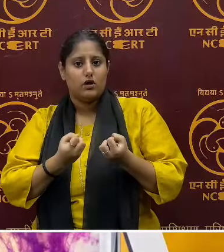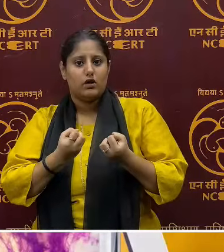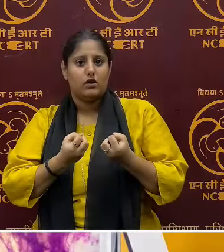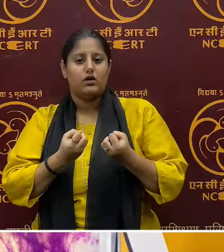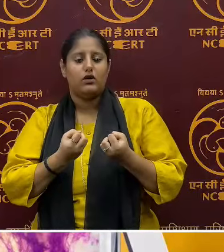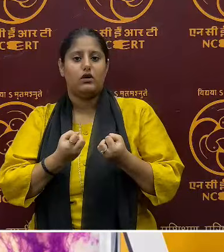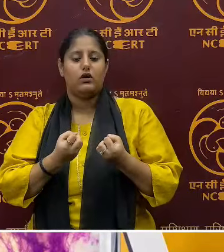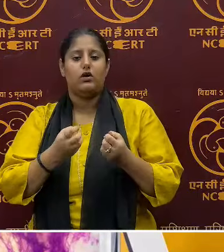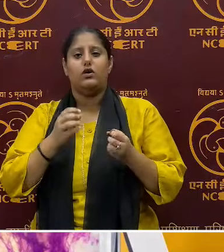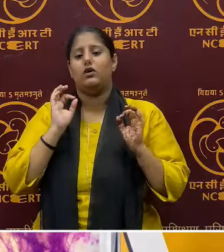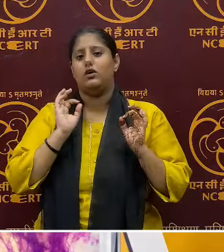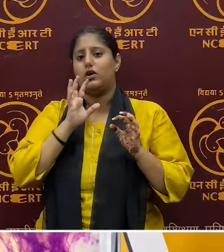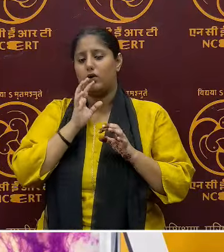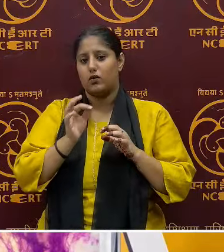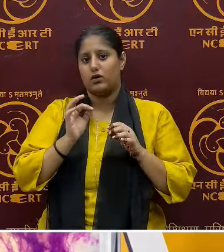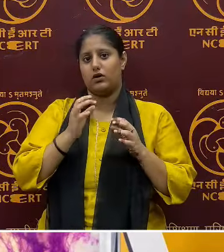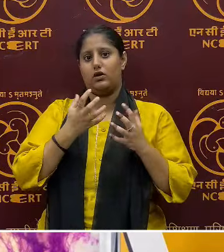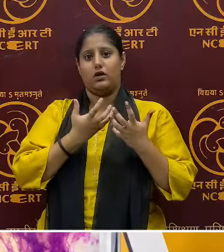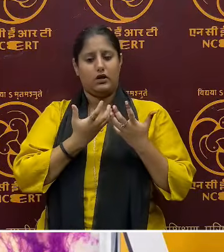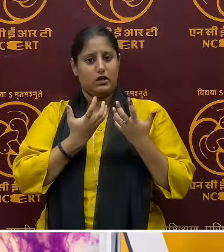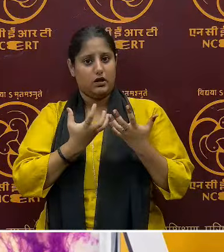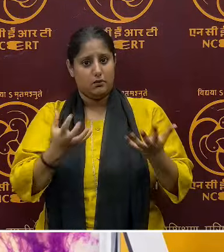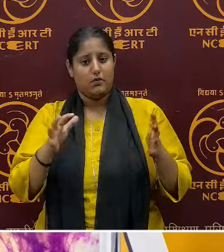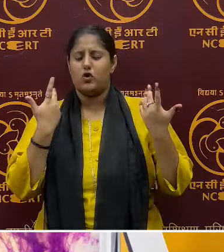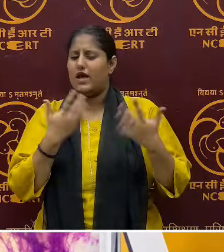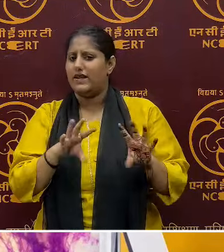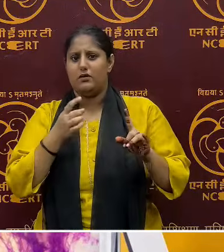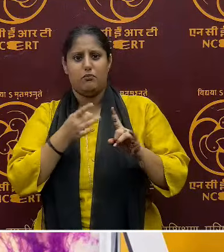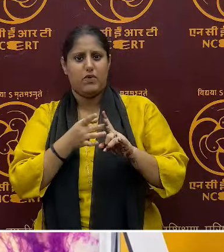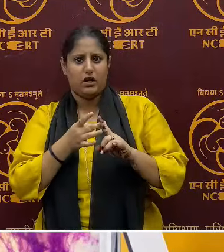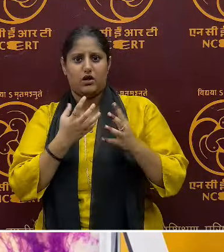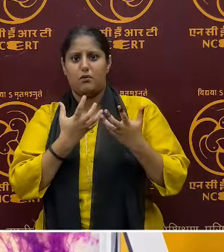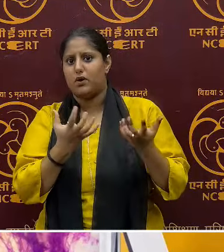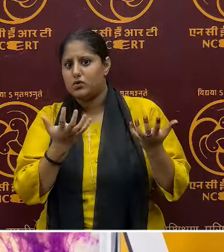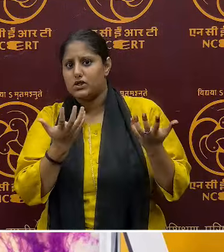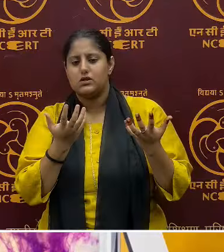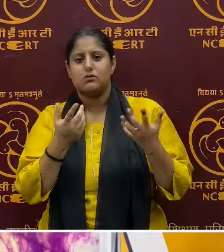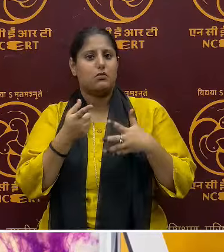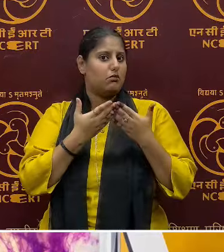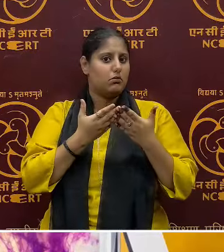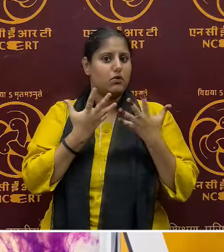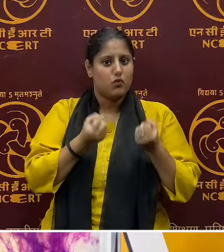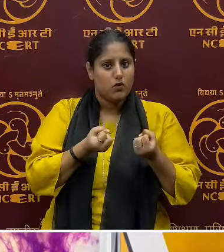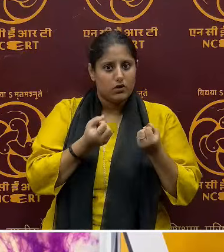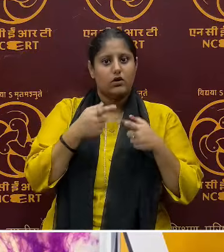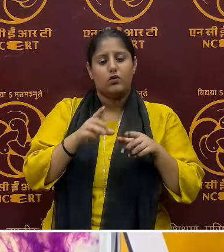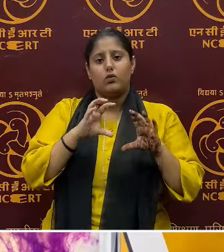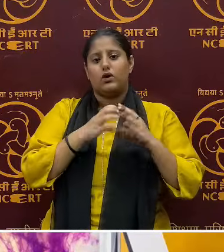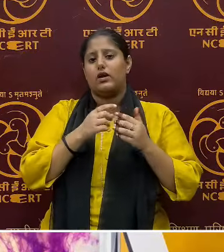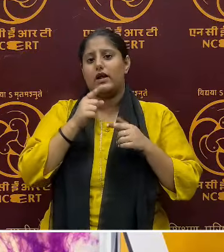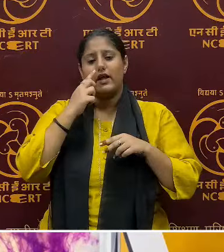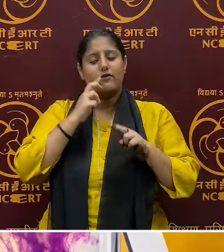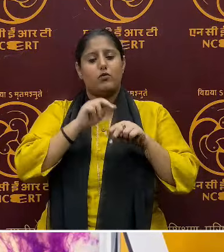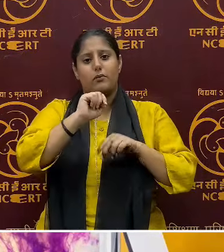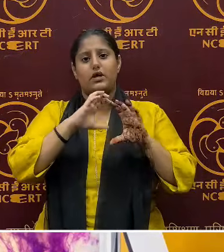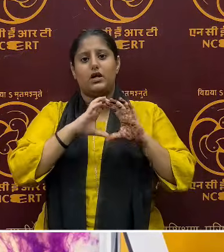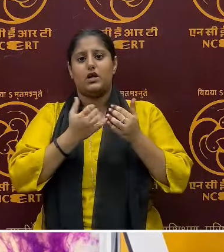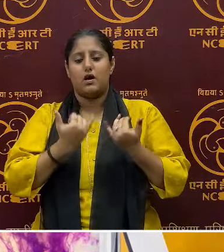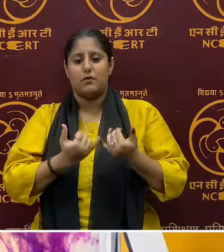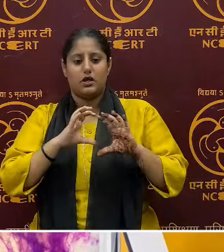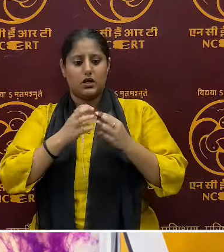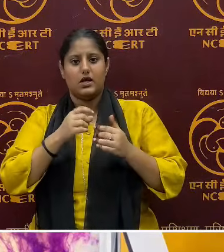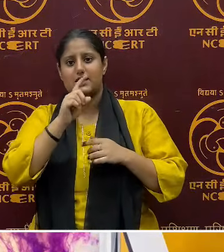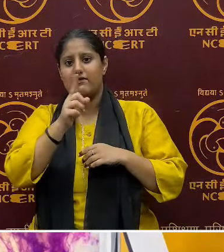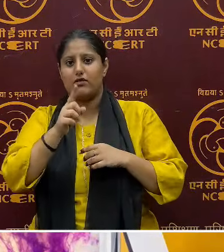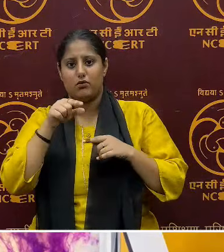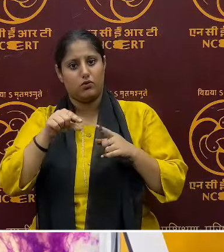organic compounds, or you can learn about any metal compounds. So, if you are in grade 11th, if you are studying about the periodic table,